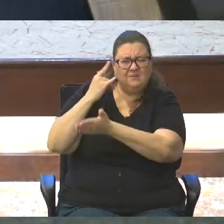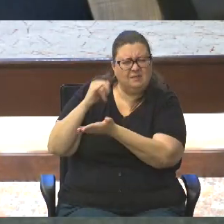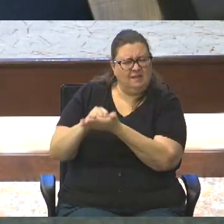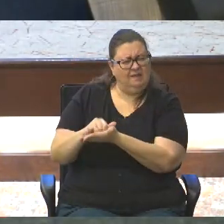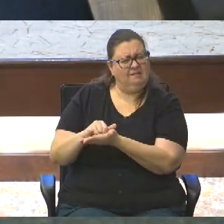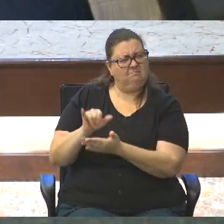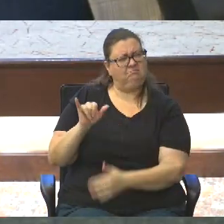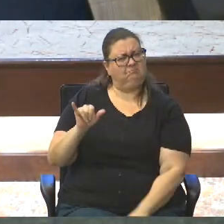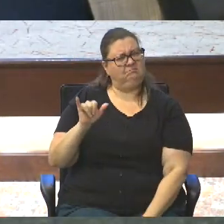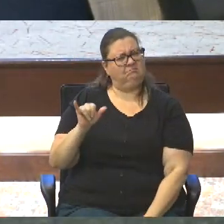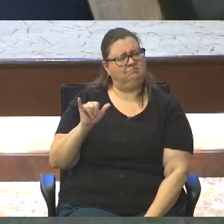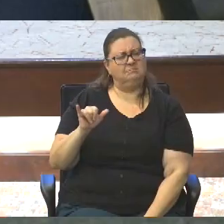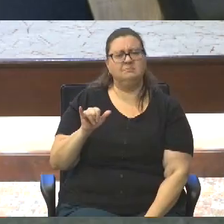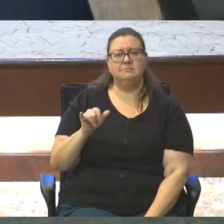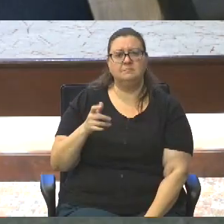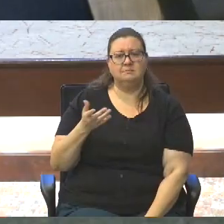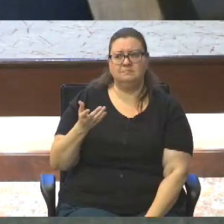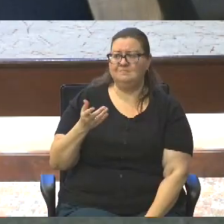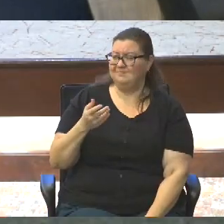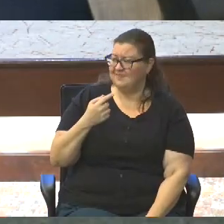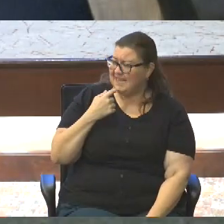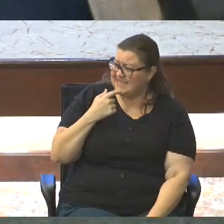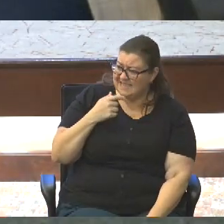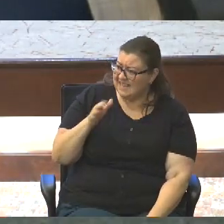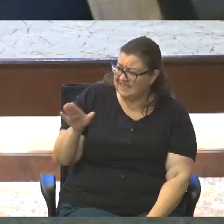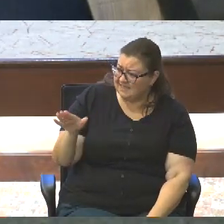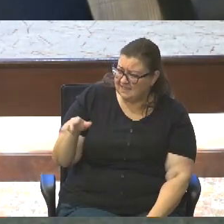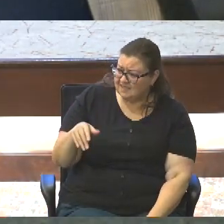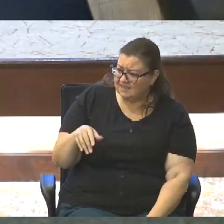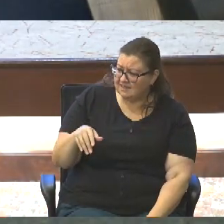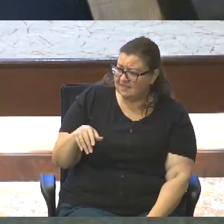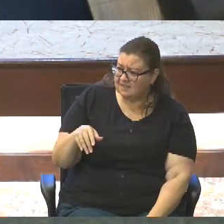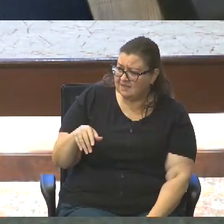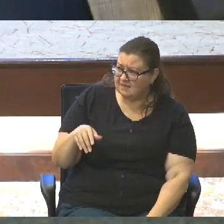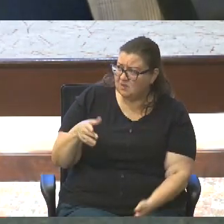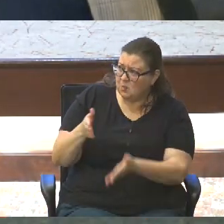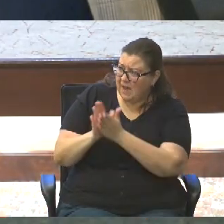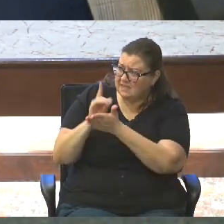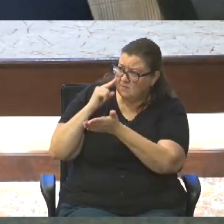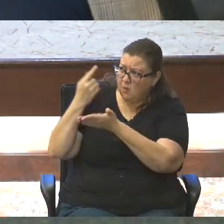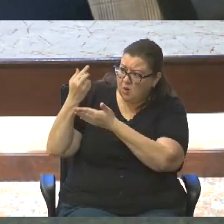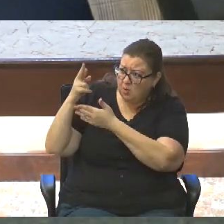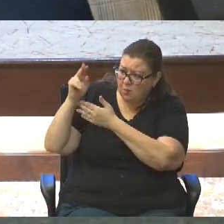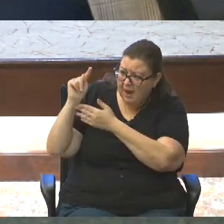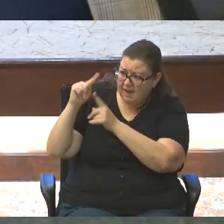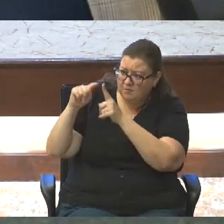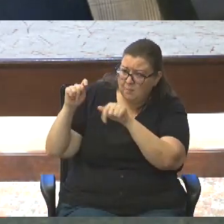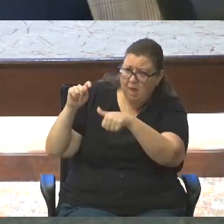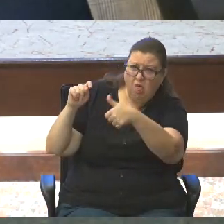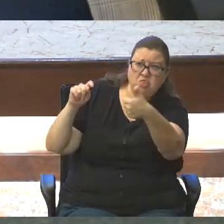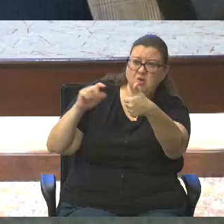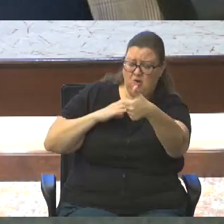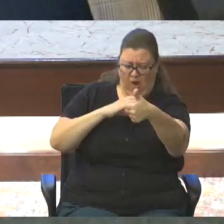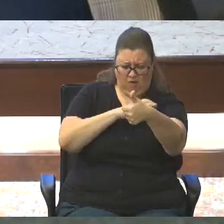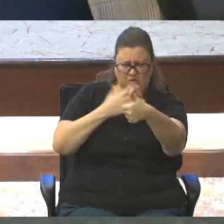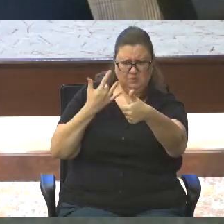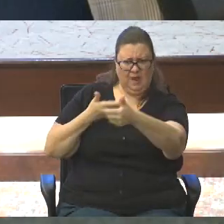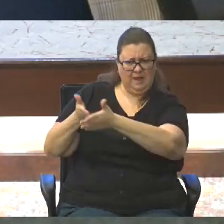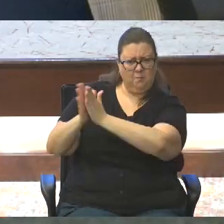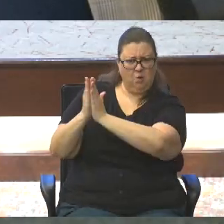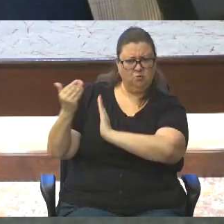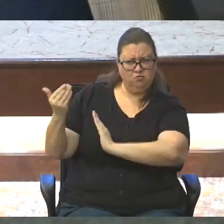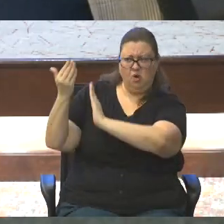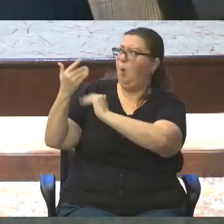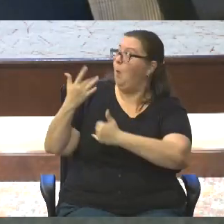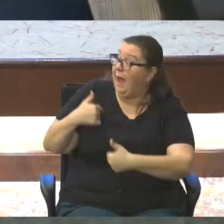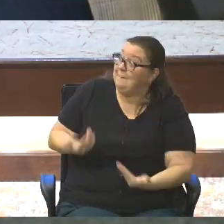And I said, you don't ask for a grant from somewhere else? He said, Alice, this is why we're